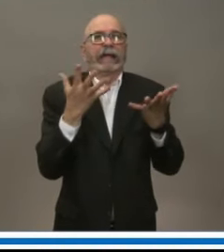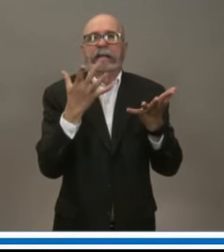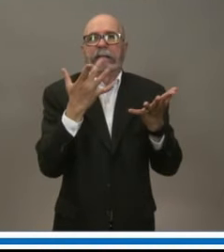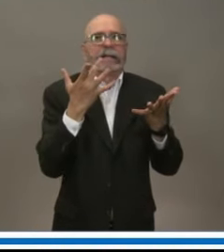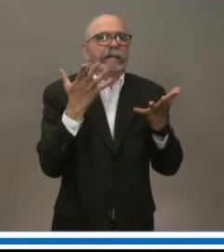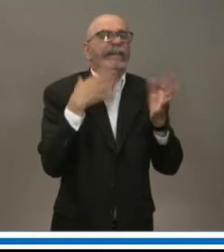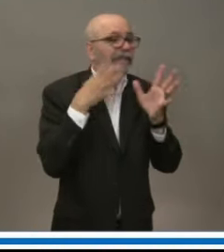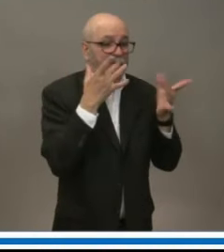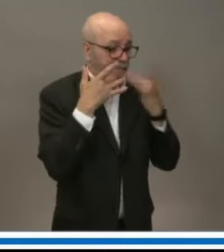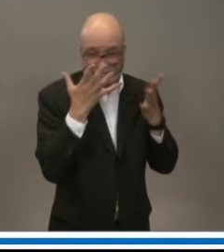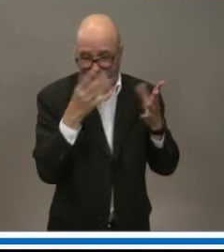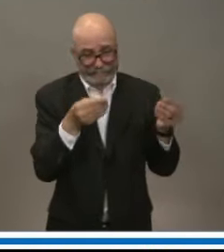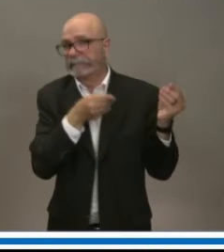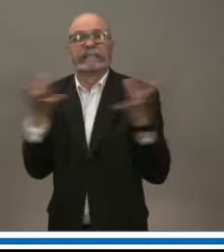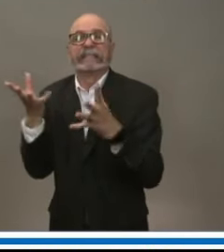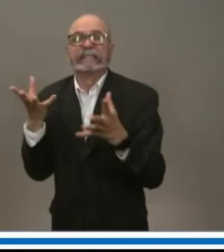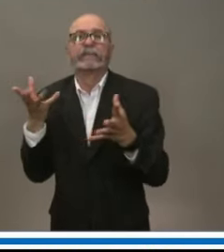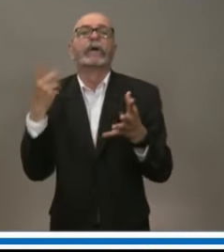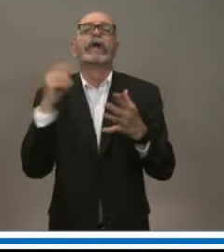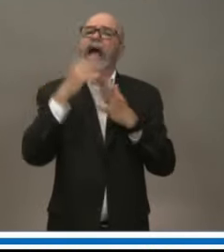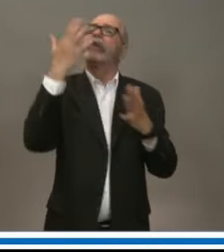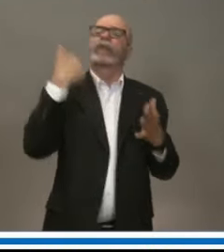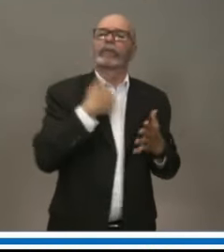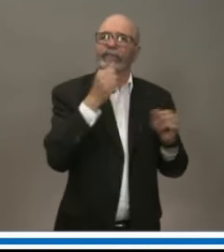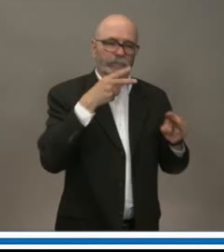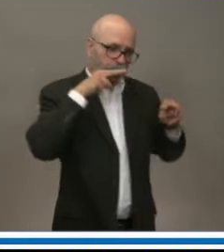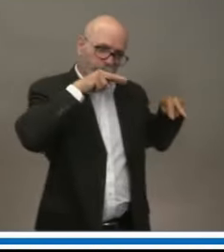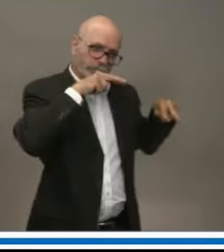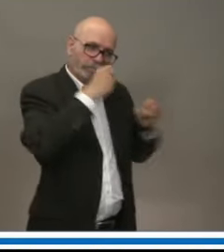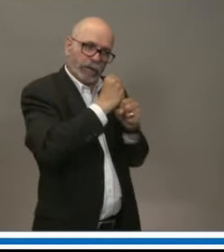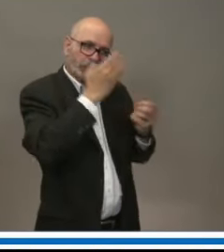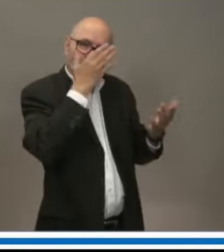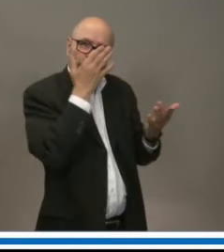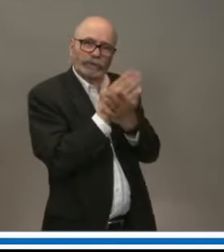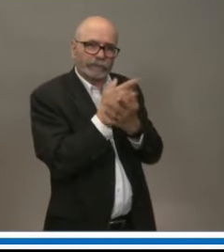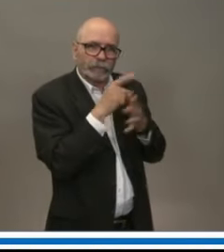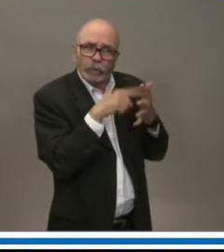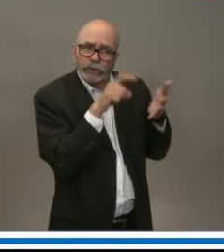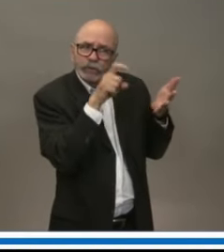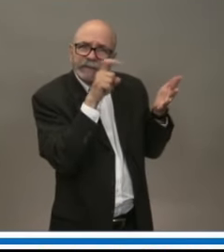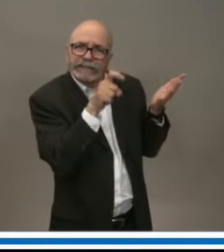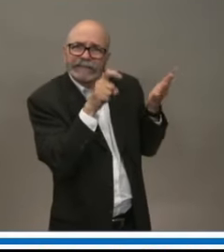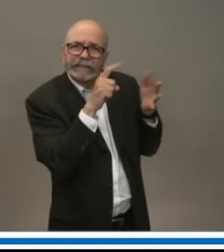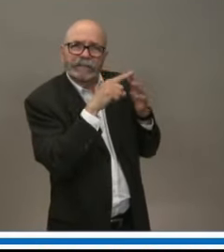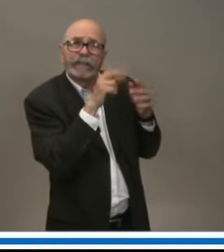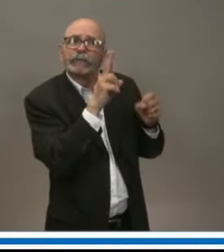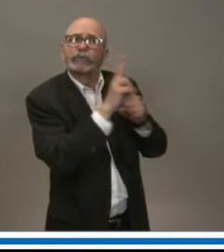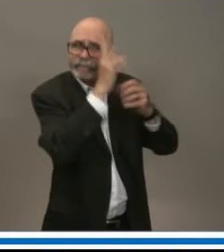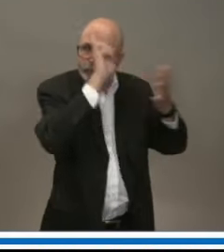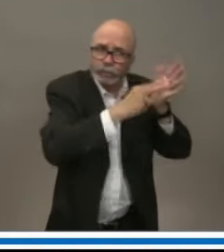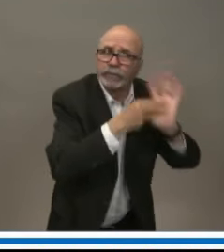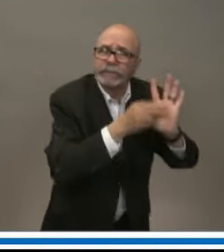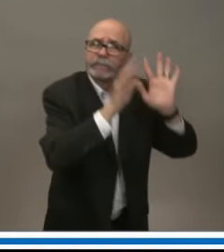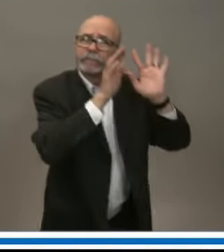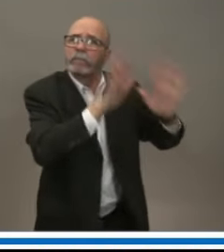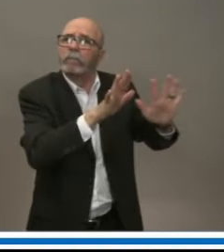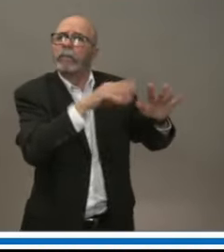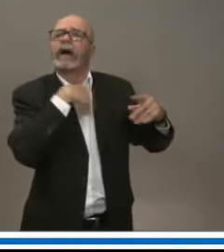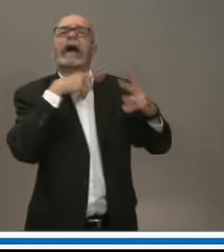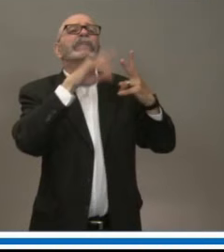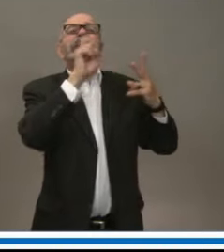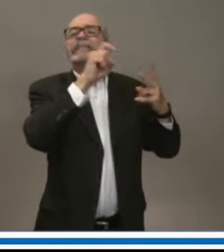level of gear. That's why we worked very hard early on to make sure that we had the procurement in place. We do now. We feel very